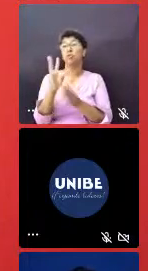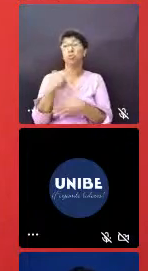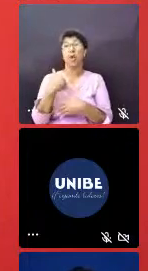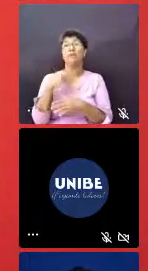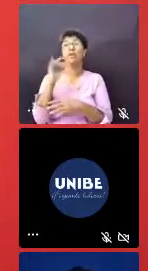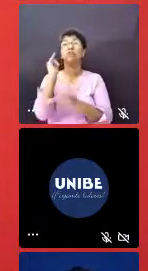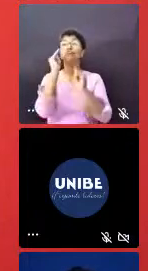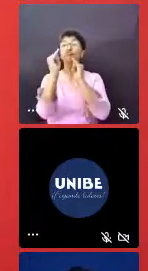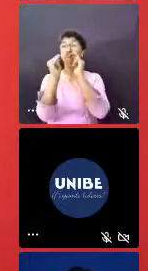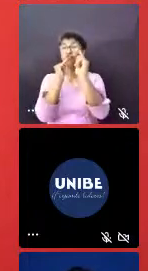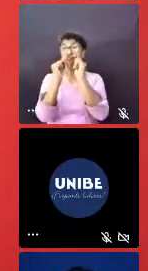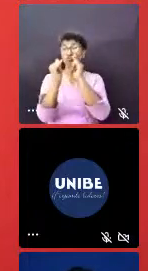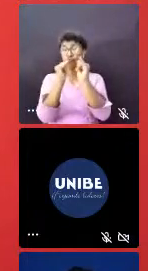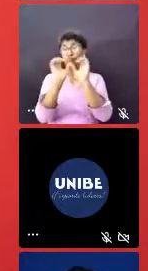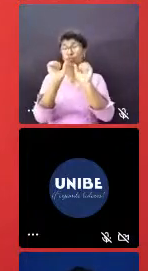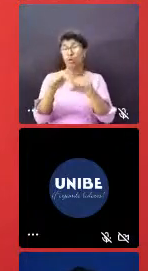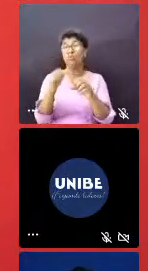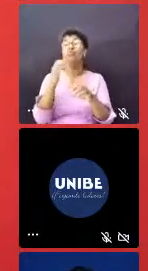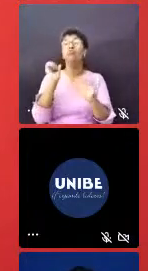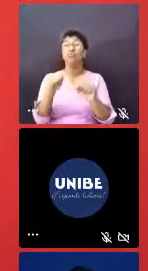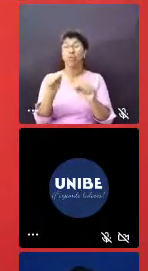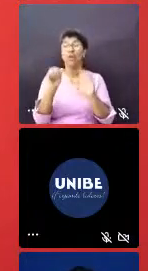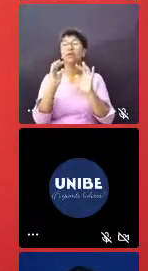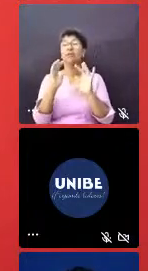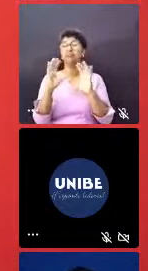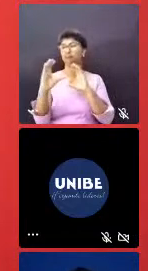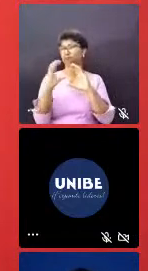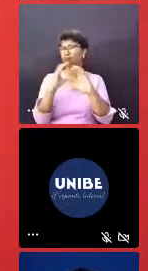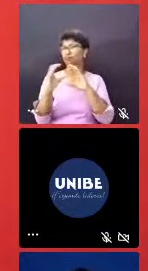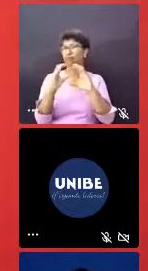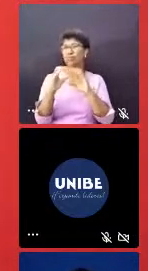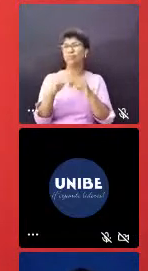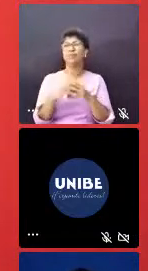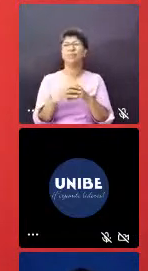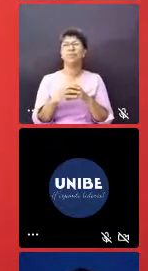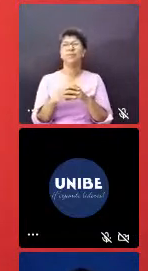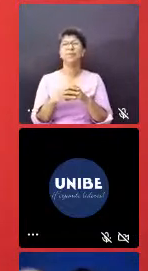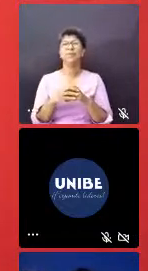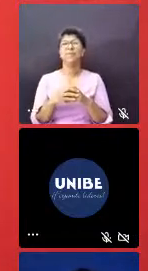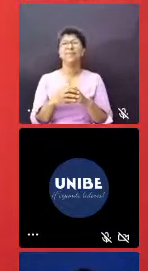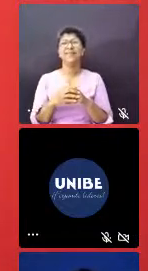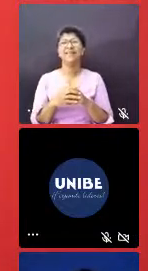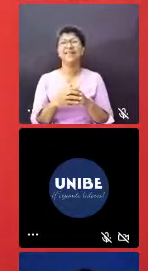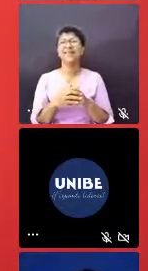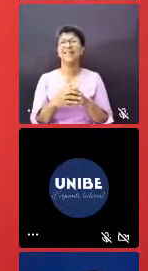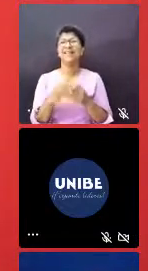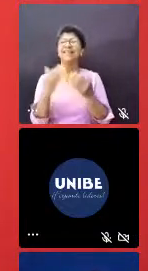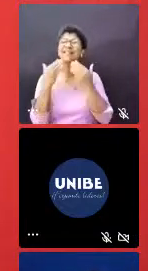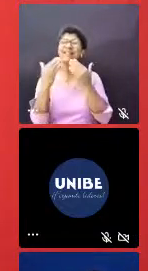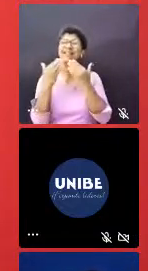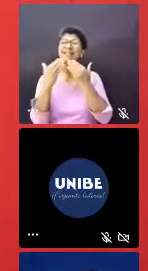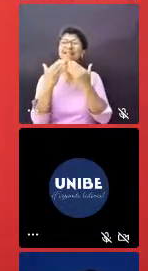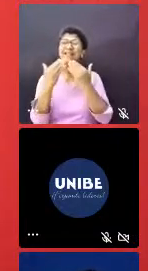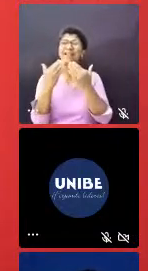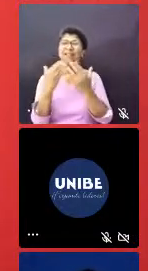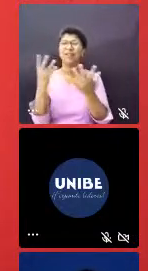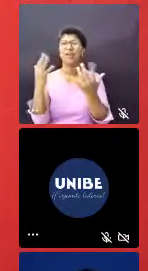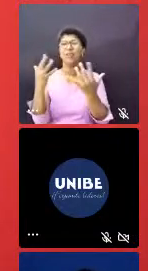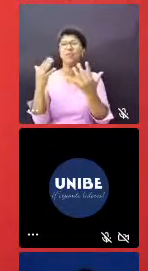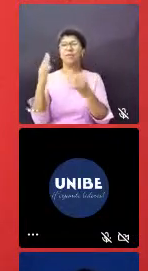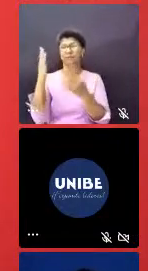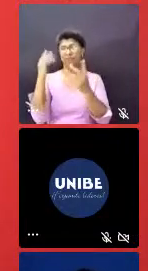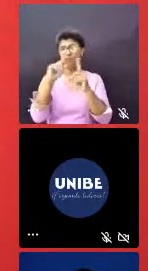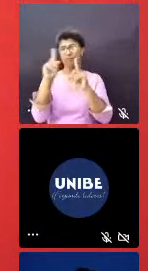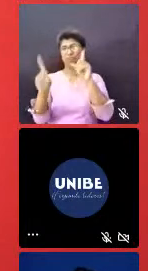the link should be communicated under our today's video. So thank you very much, and I wait for your